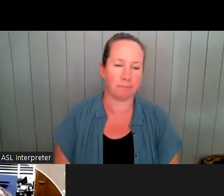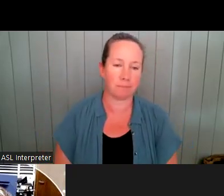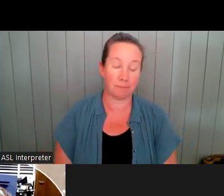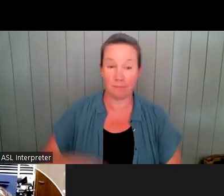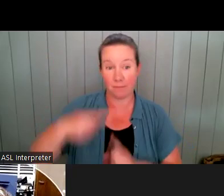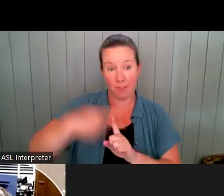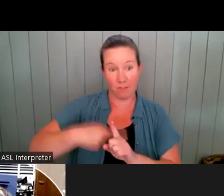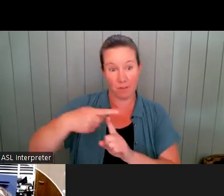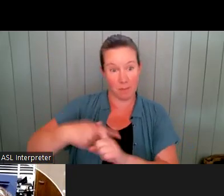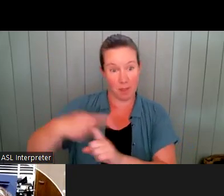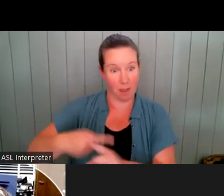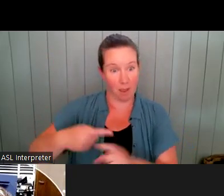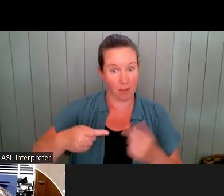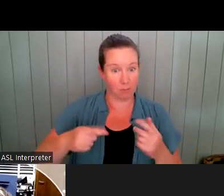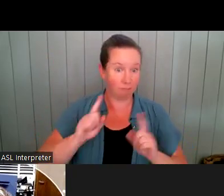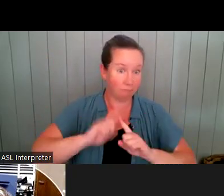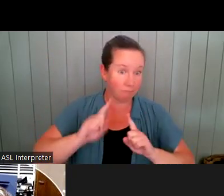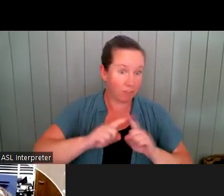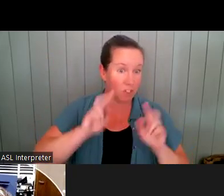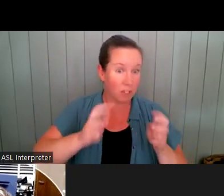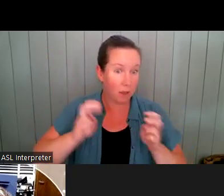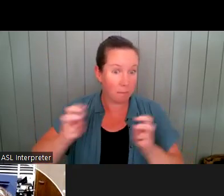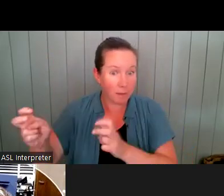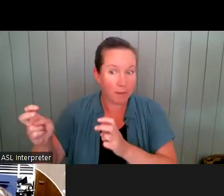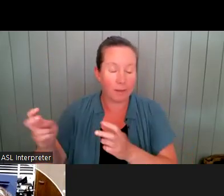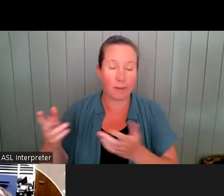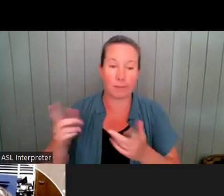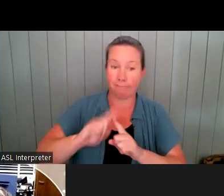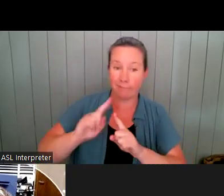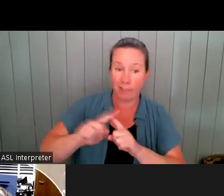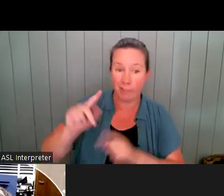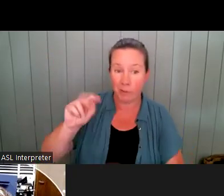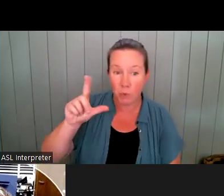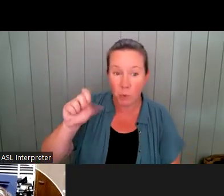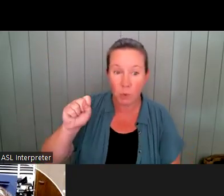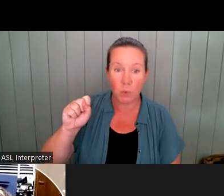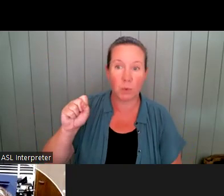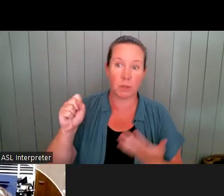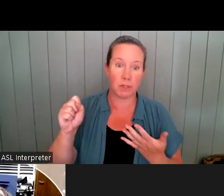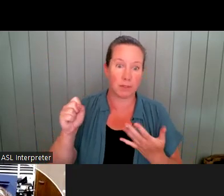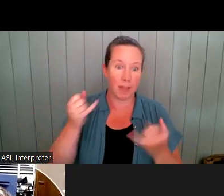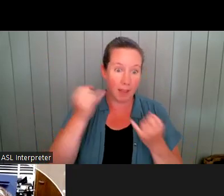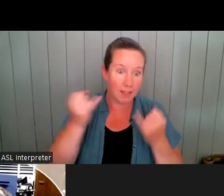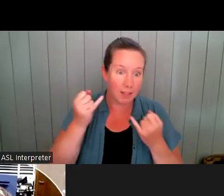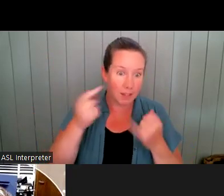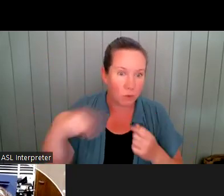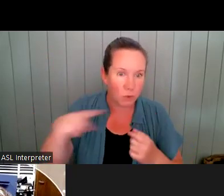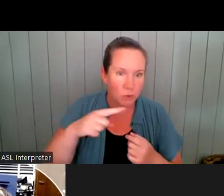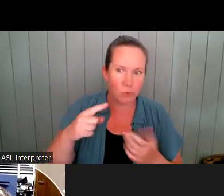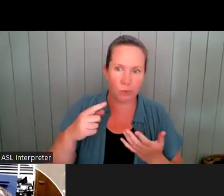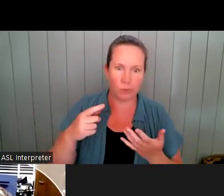on other tools to use as you sort of prepare to